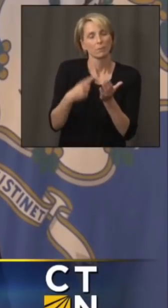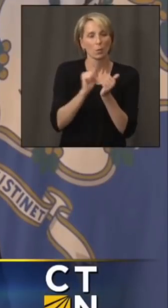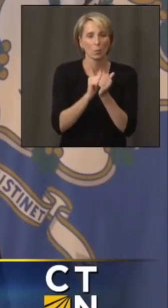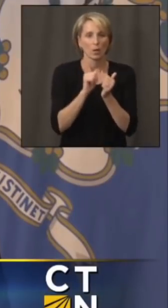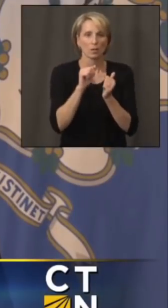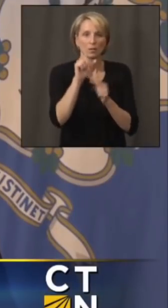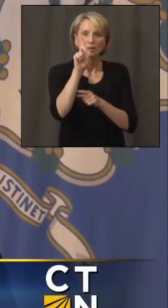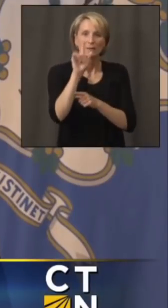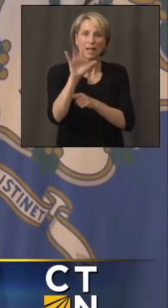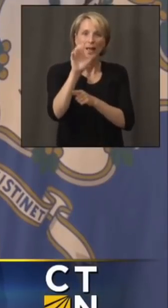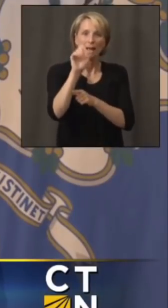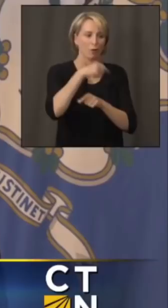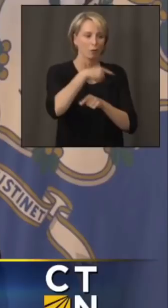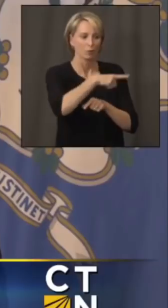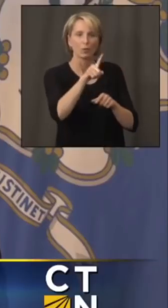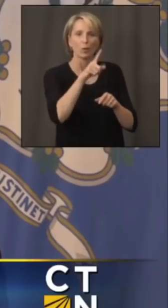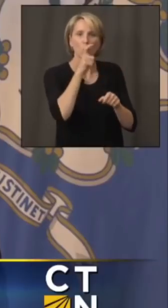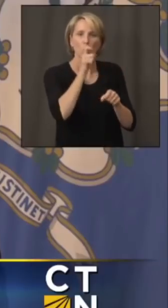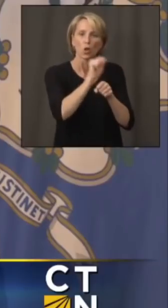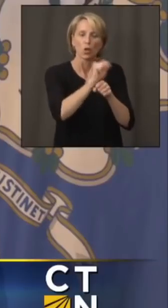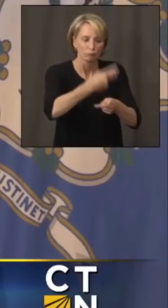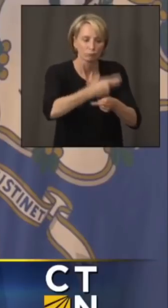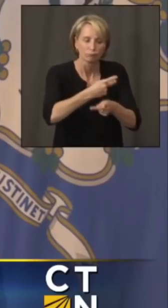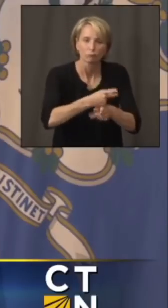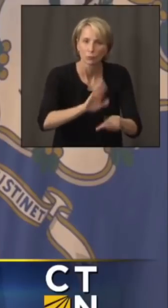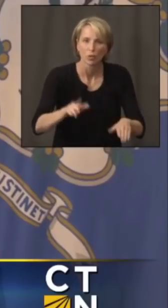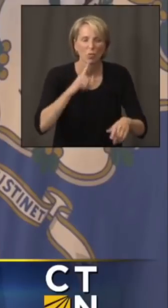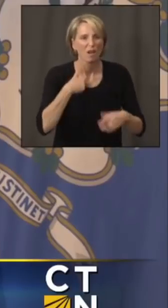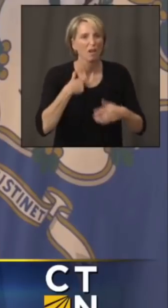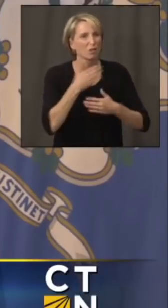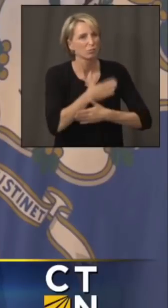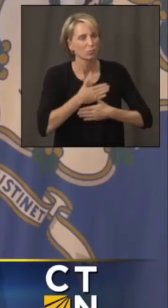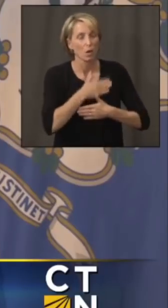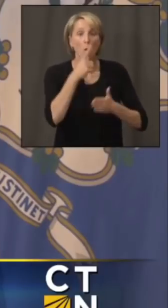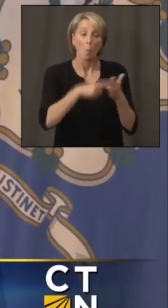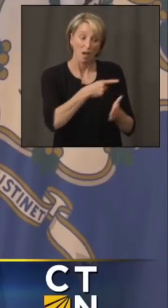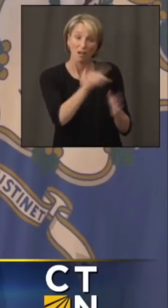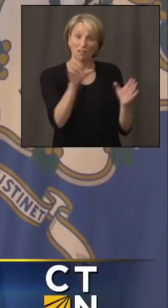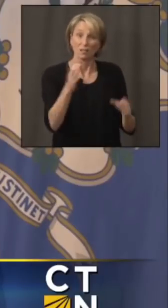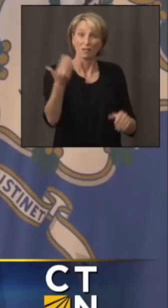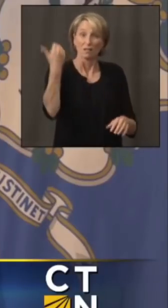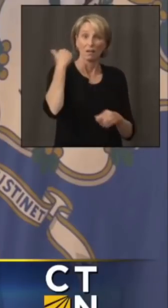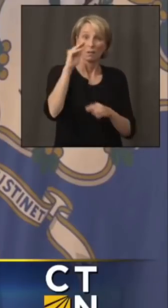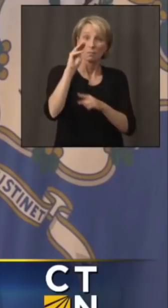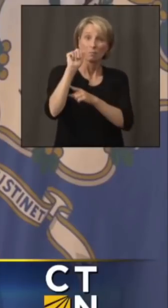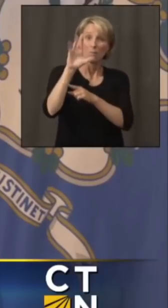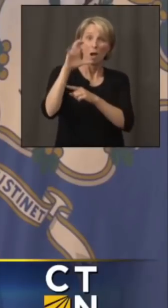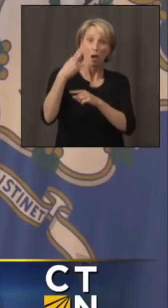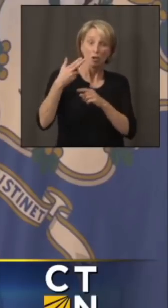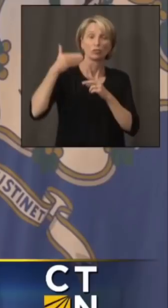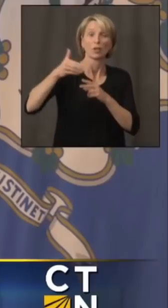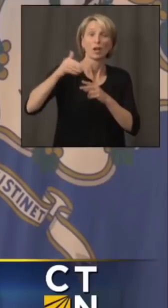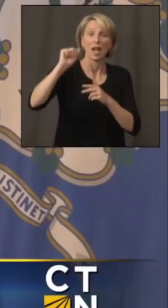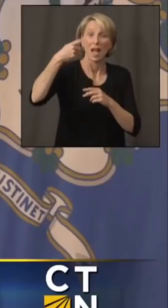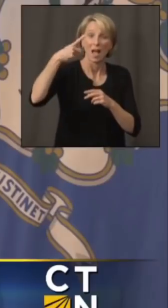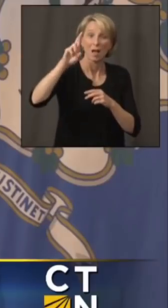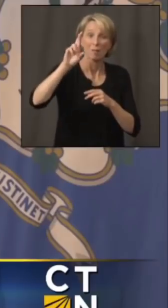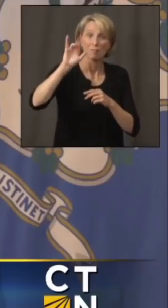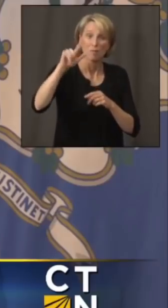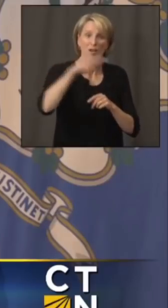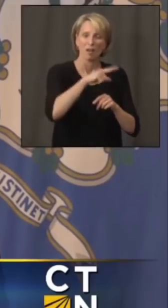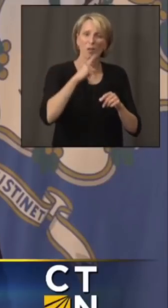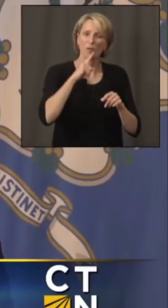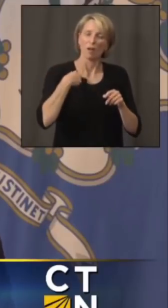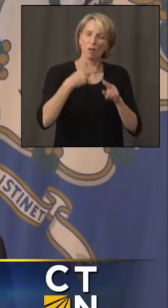workers. You know how, look, what they did back in March, April, when they didn't necessarily have to do it, how vital